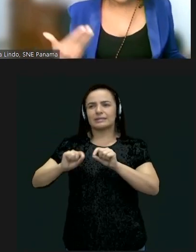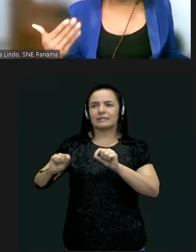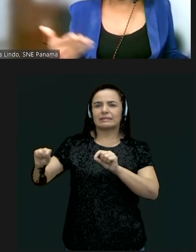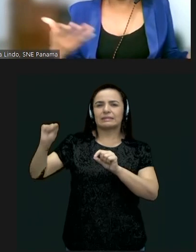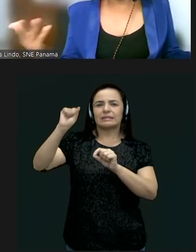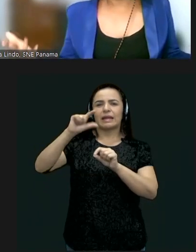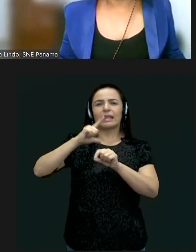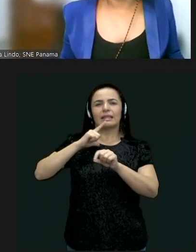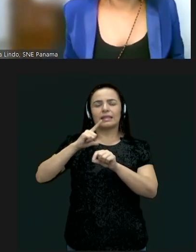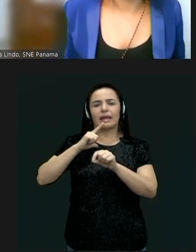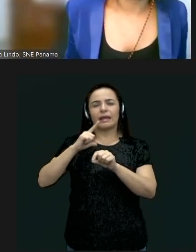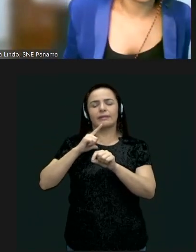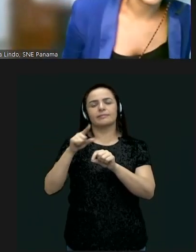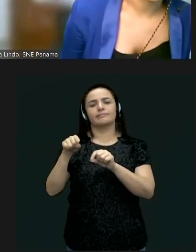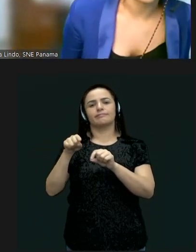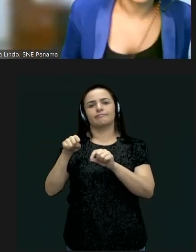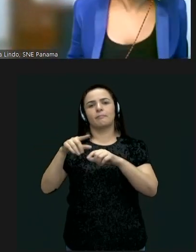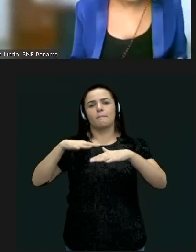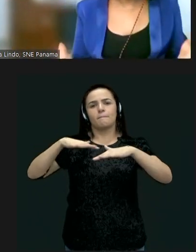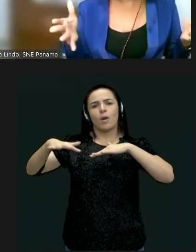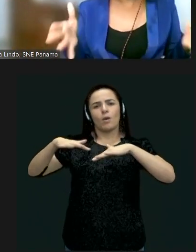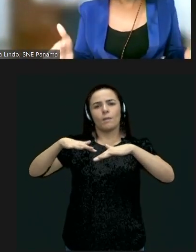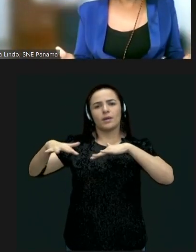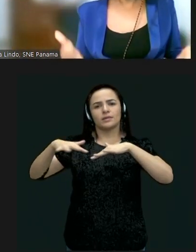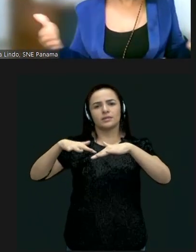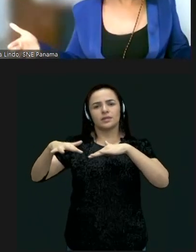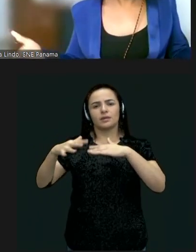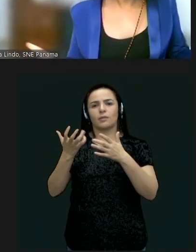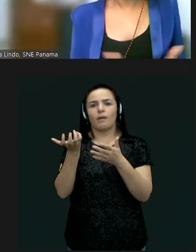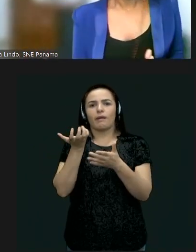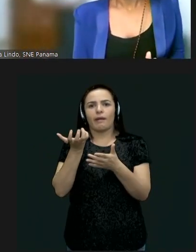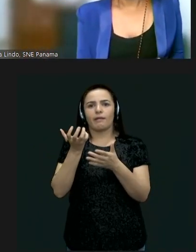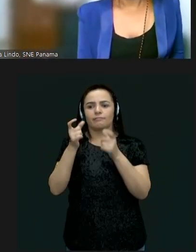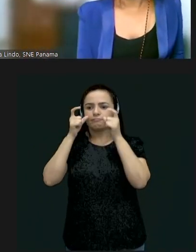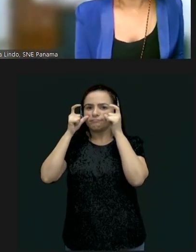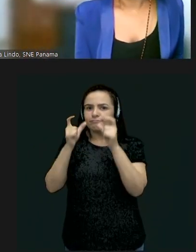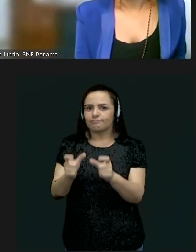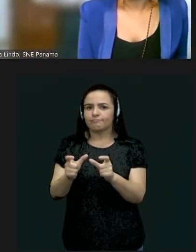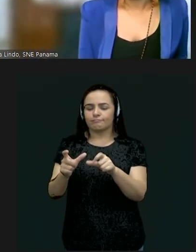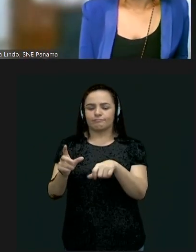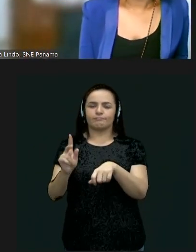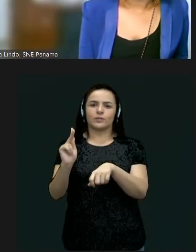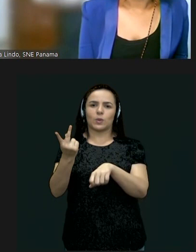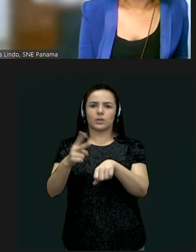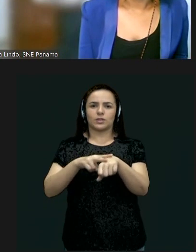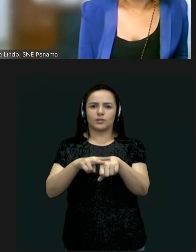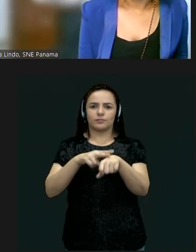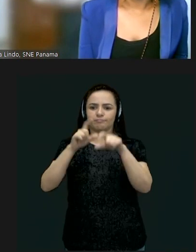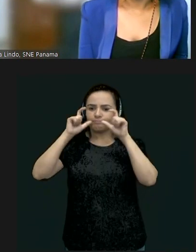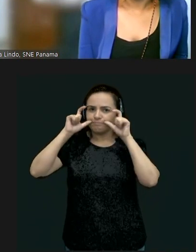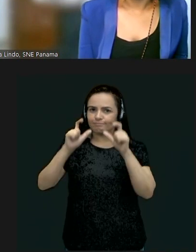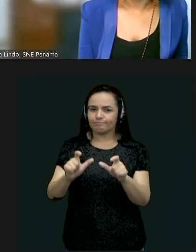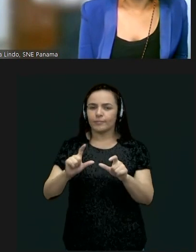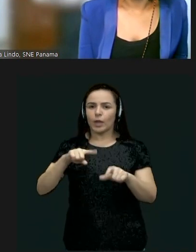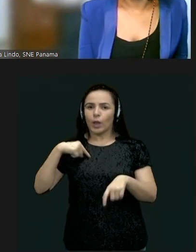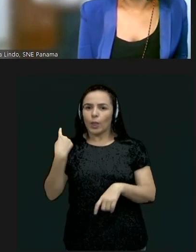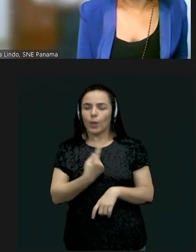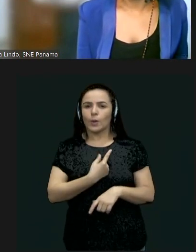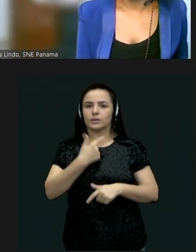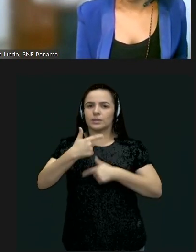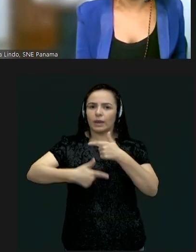know, every day that you or I or everybody that is a green hydrogen lover opens the